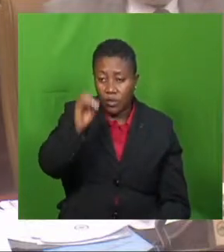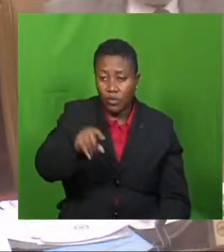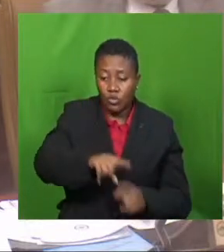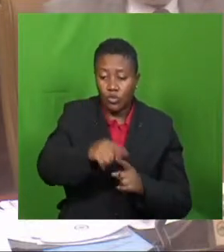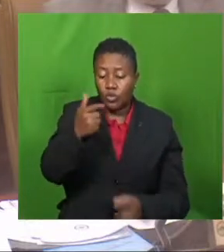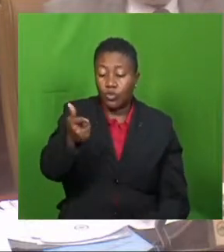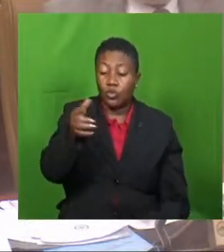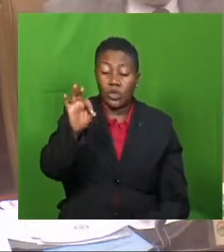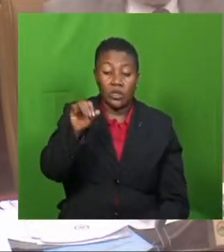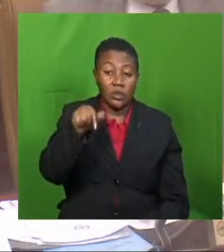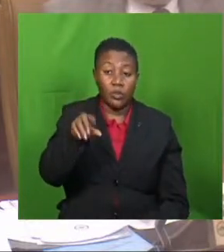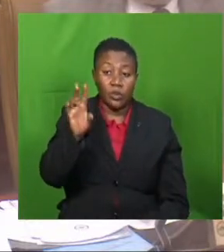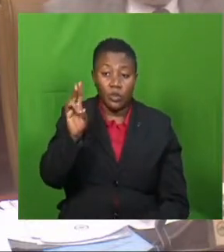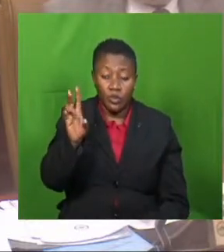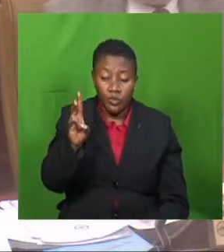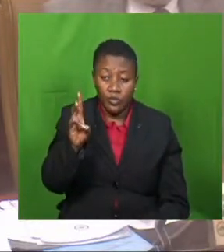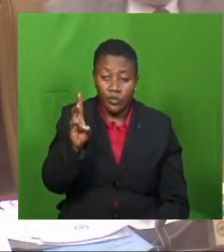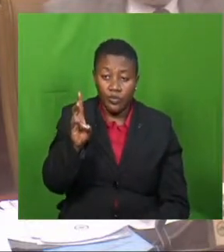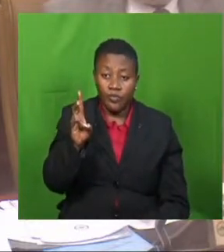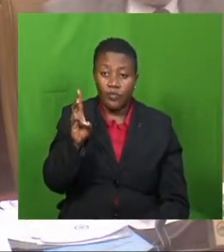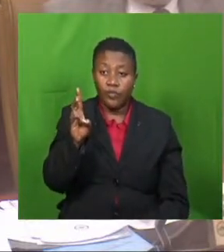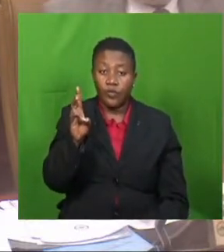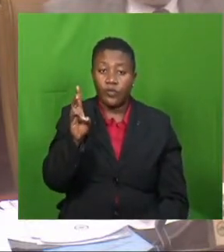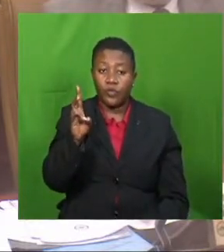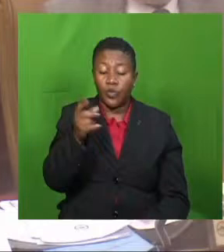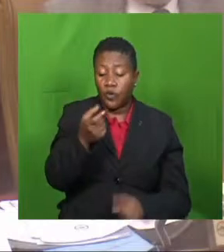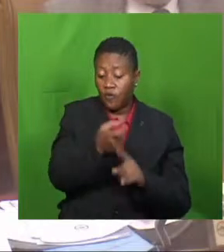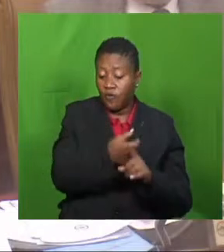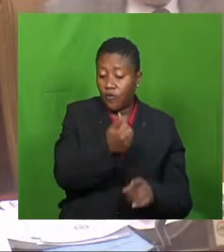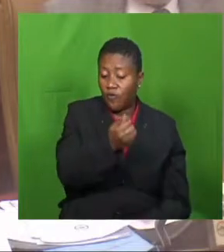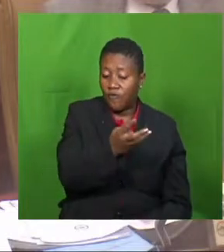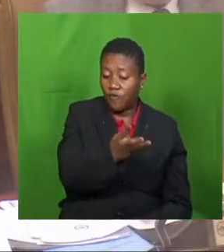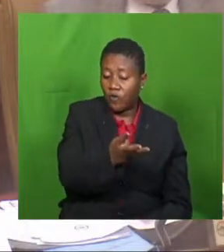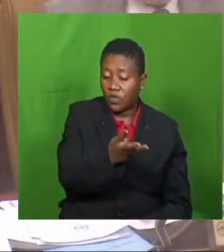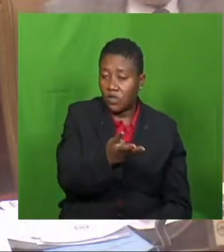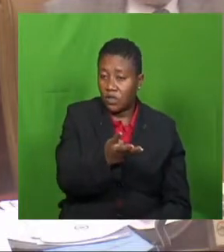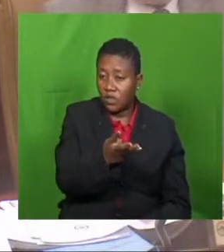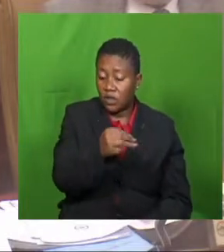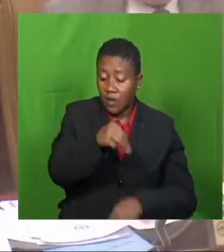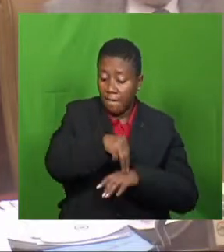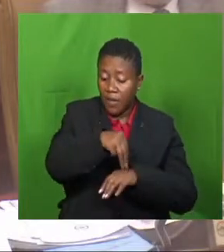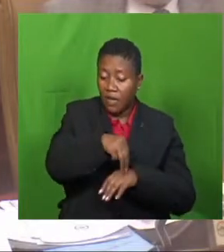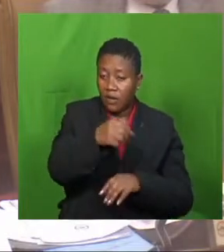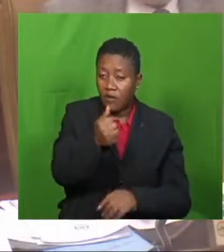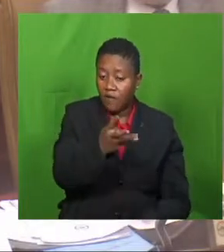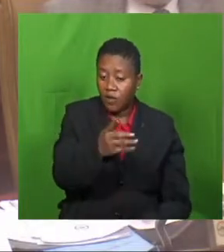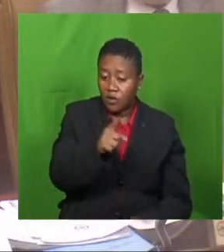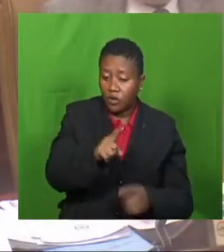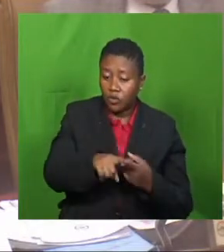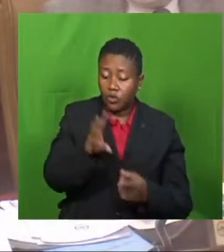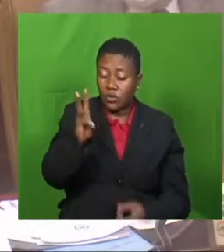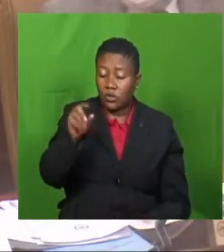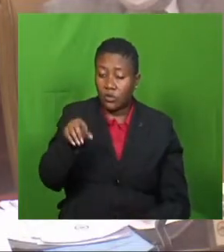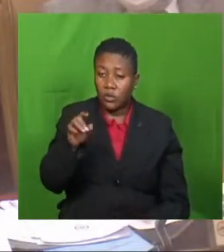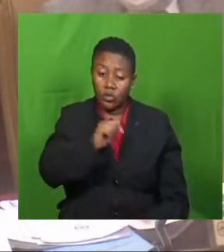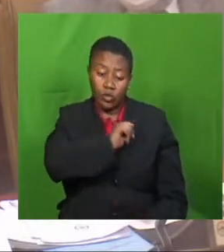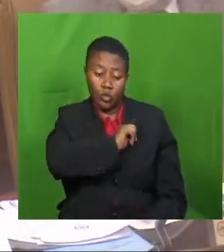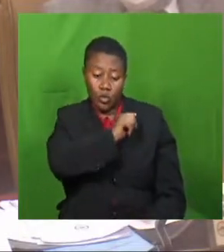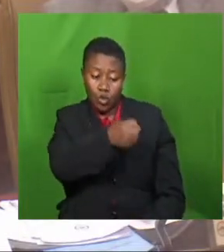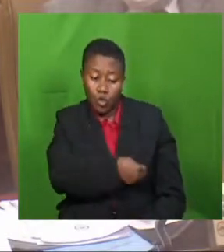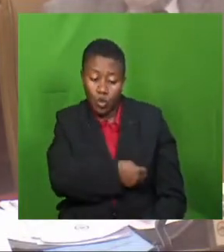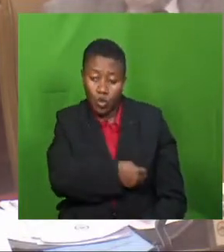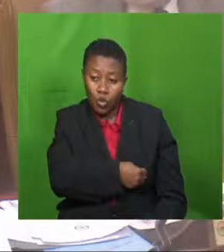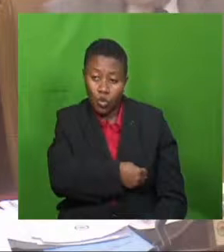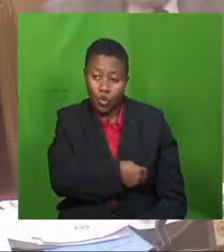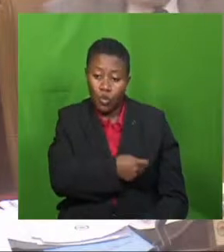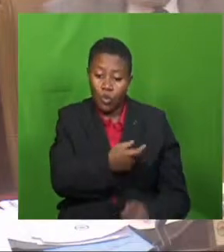27.7%. And Mali, the rate will decline from 14.4% to 6.8%. And Togo, Mr. Speaker,